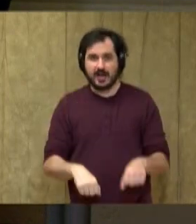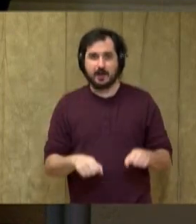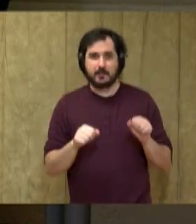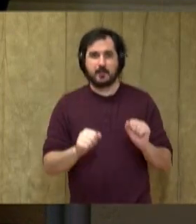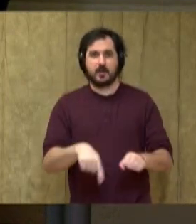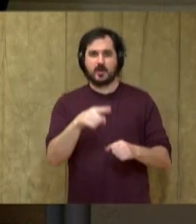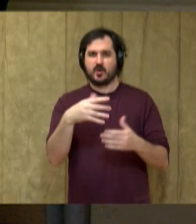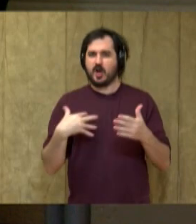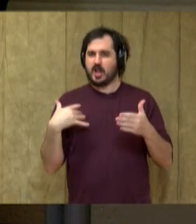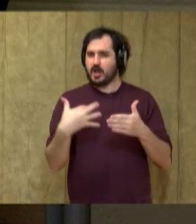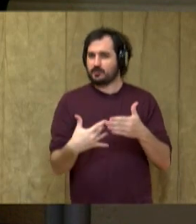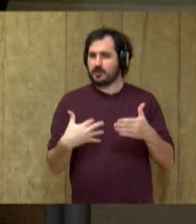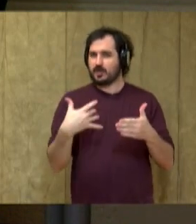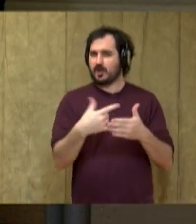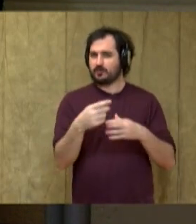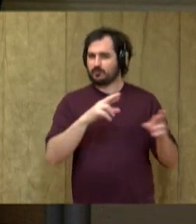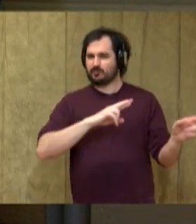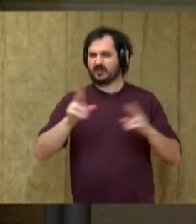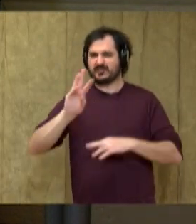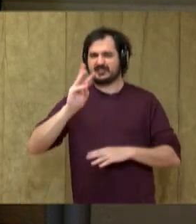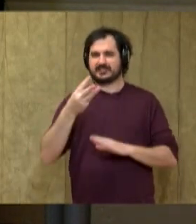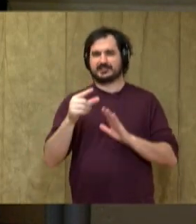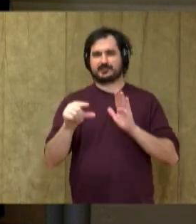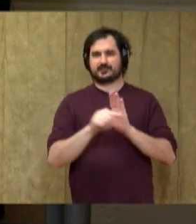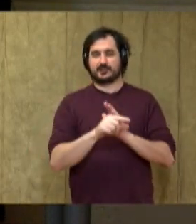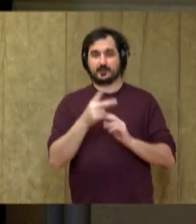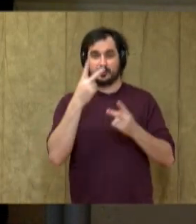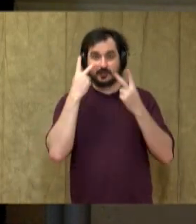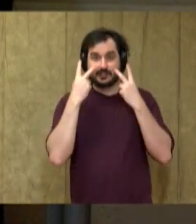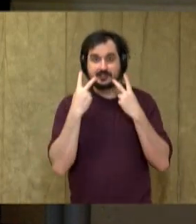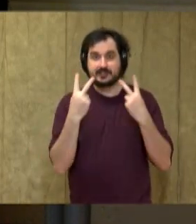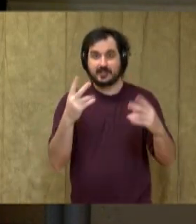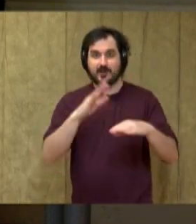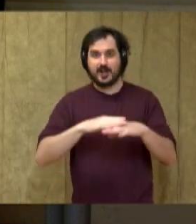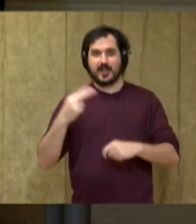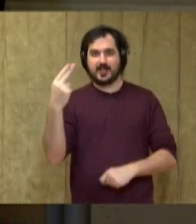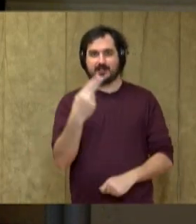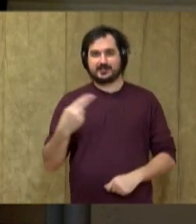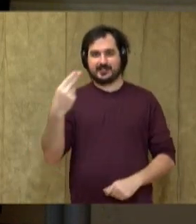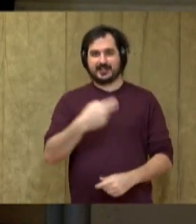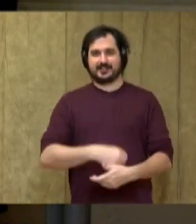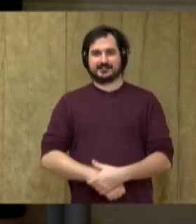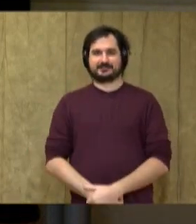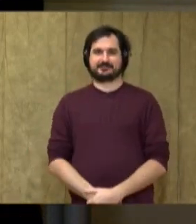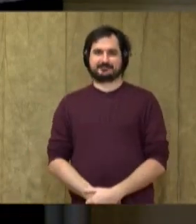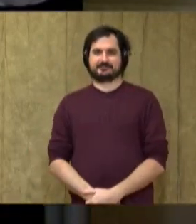you are getting closer and closer to being ready for 6th grade. So we will see you on Thursday.